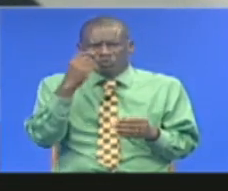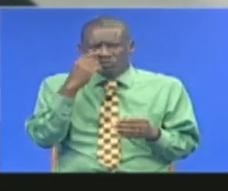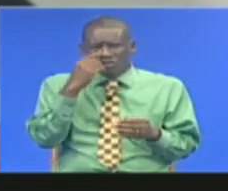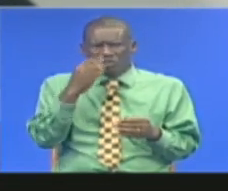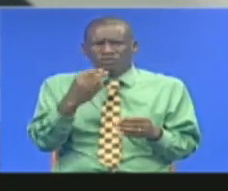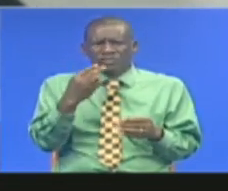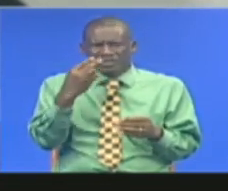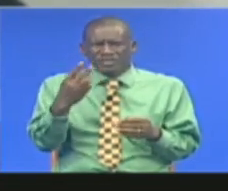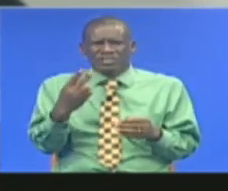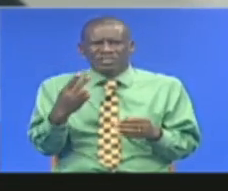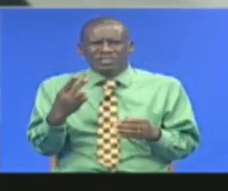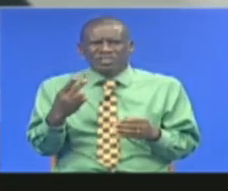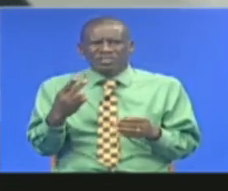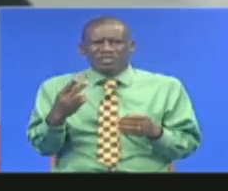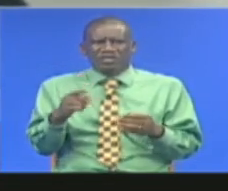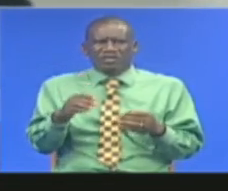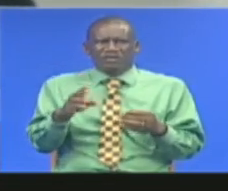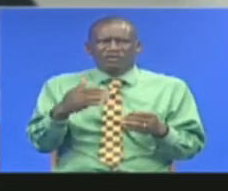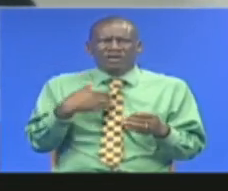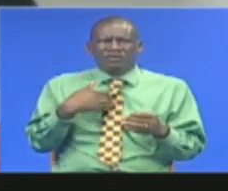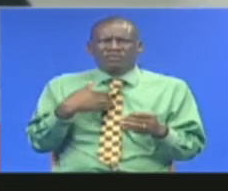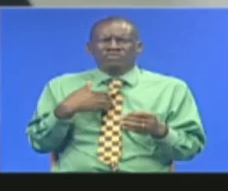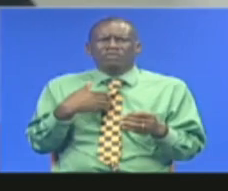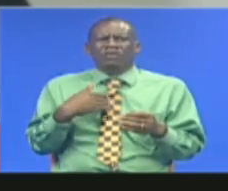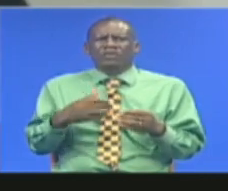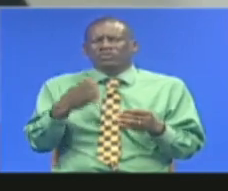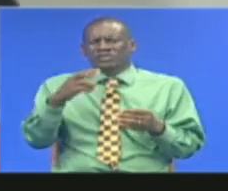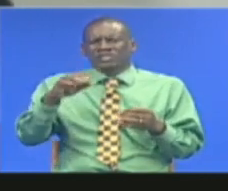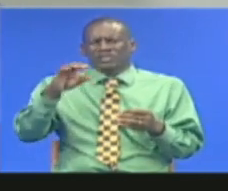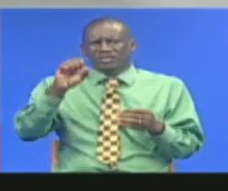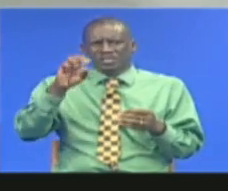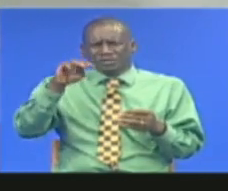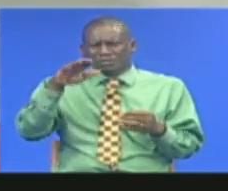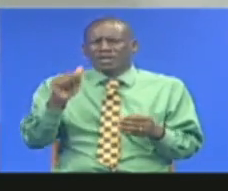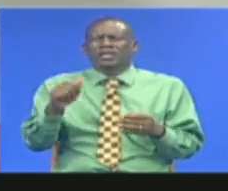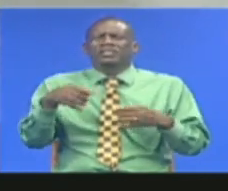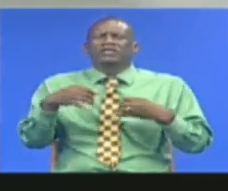Merek, Hilal are holding Sudan FA to ransom. Simba, Yanga, and Tanzania doing the same. It's this should not